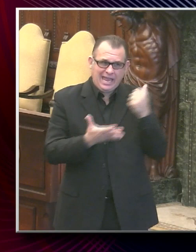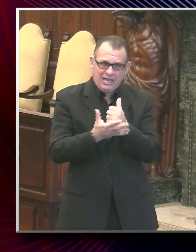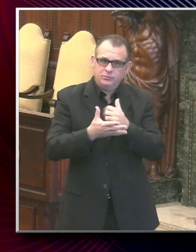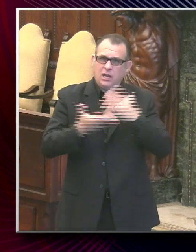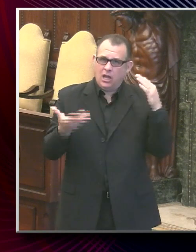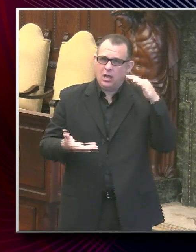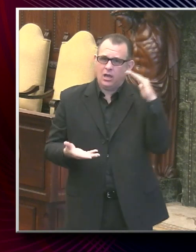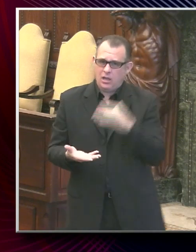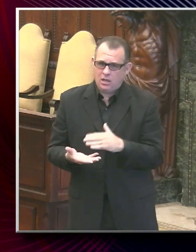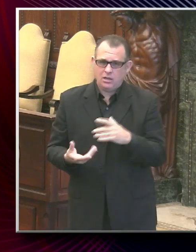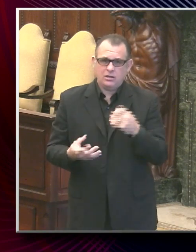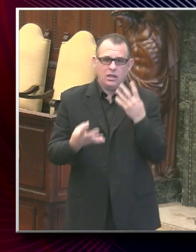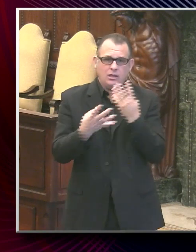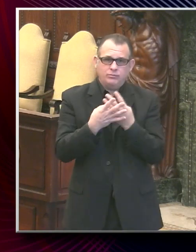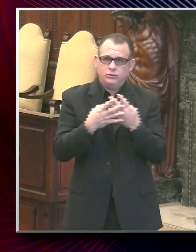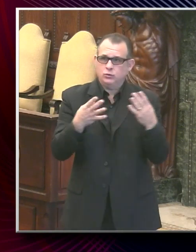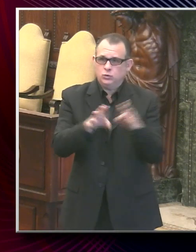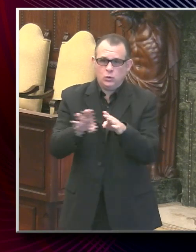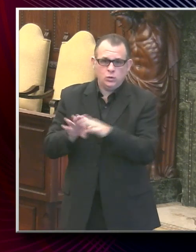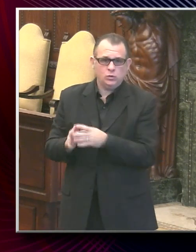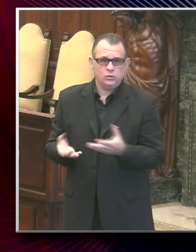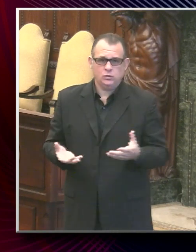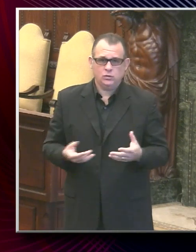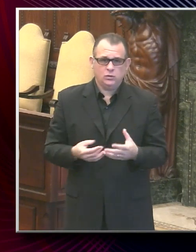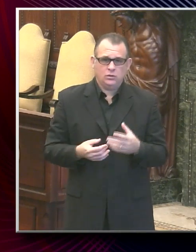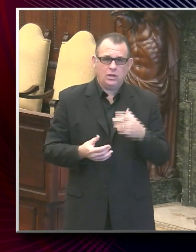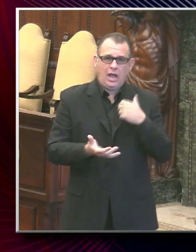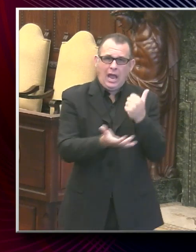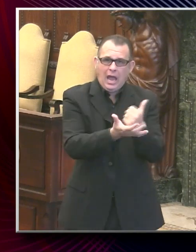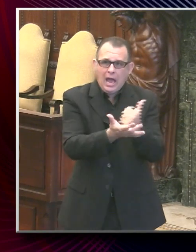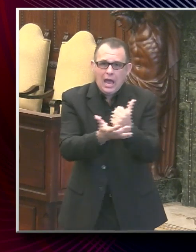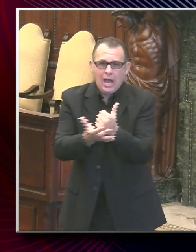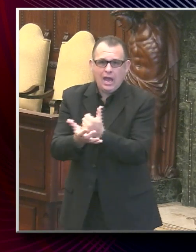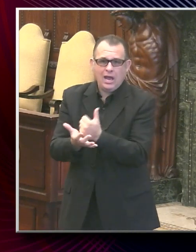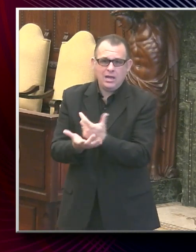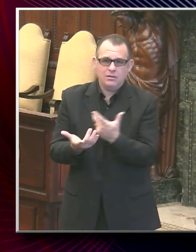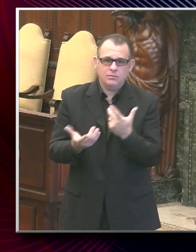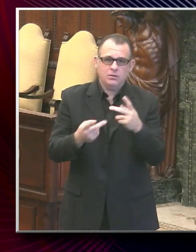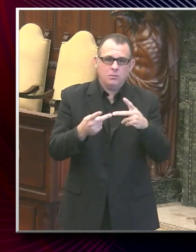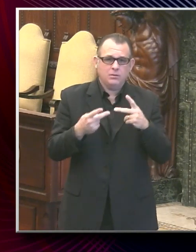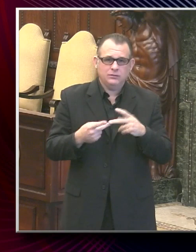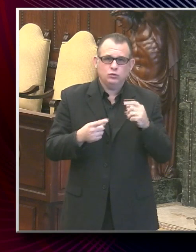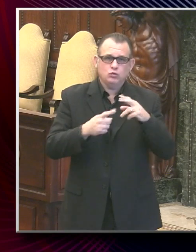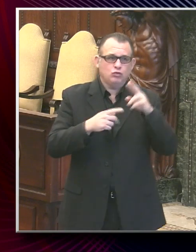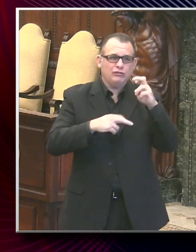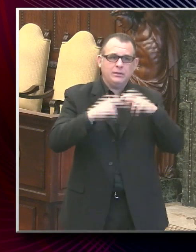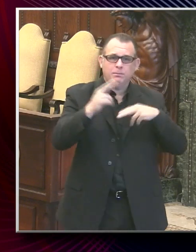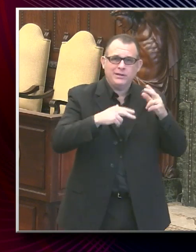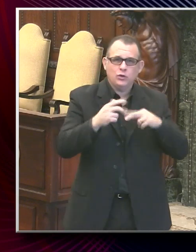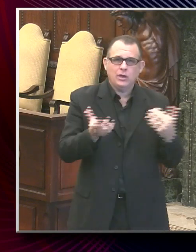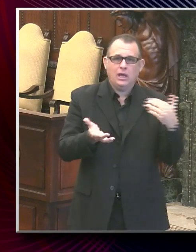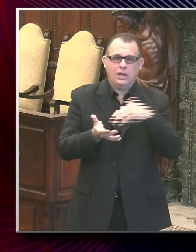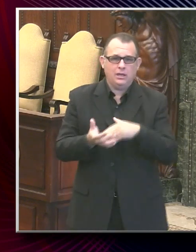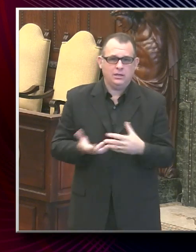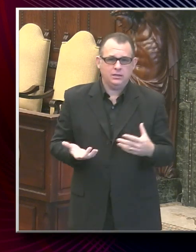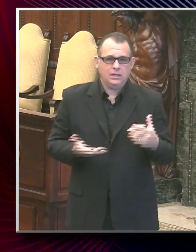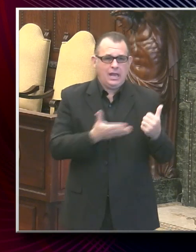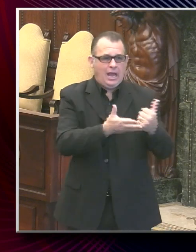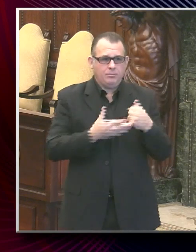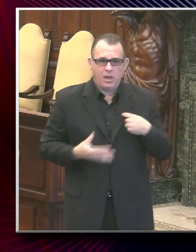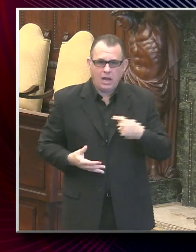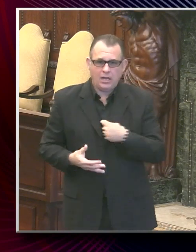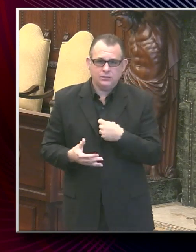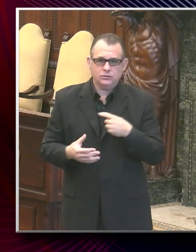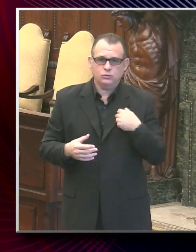prison, honchoing rebuild, which was a large construction and design process, helping us guide us